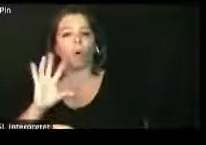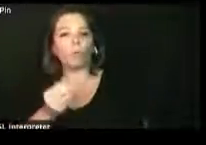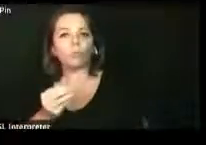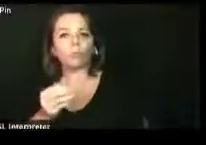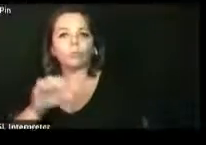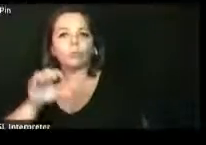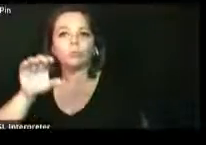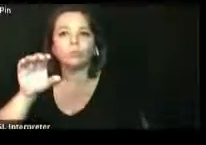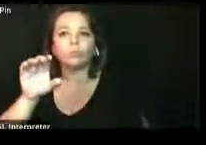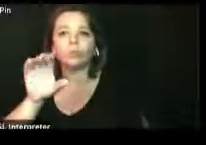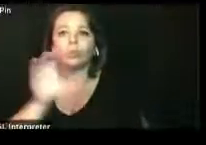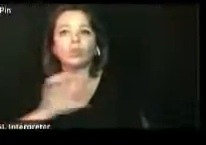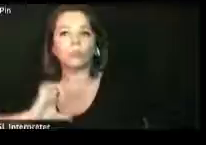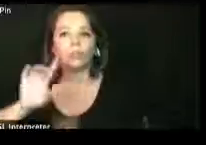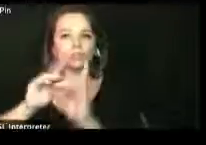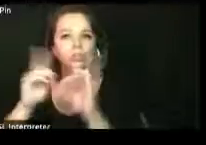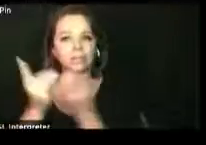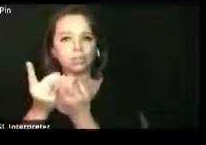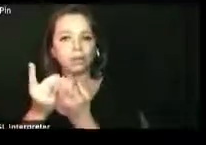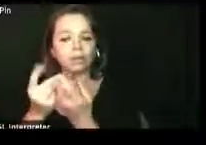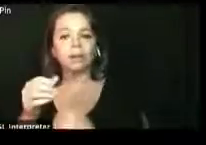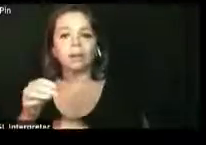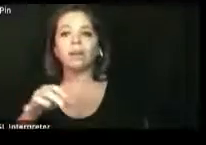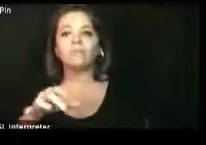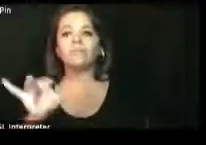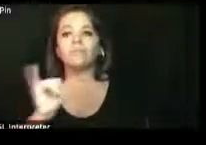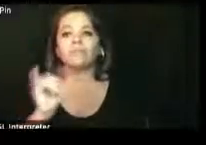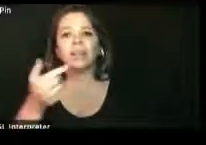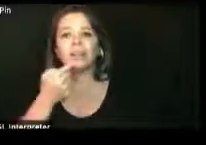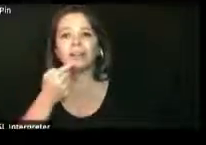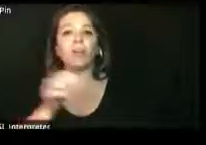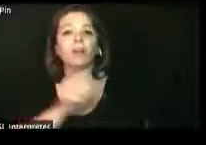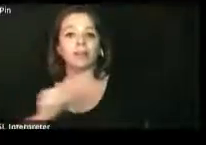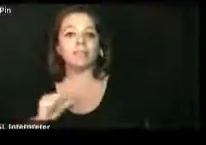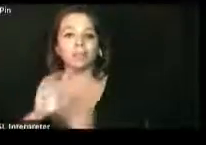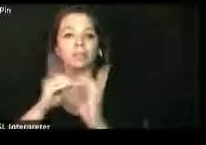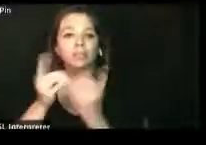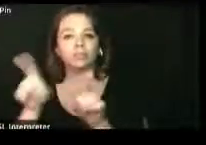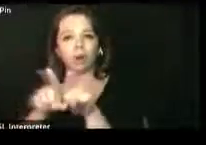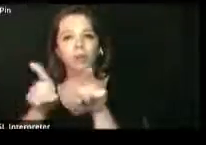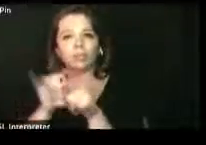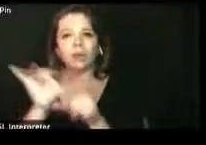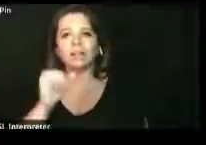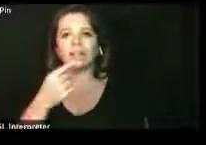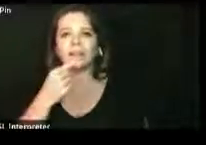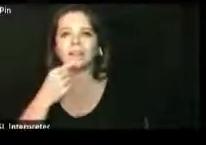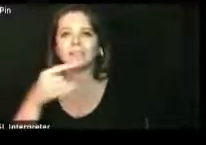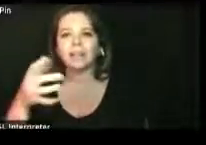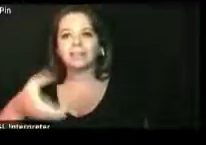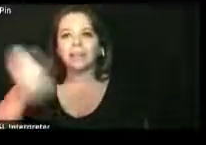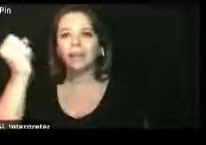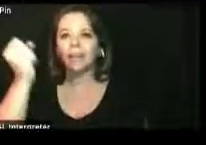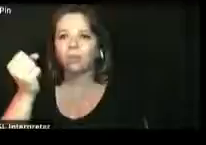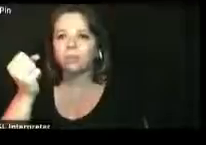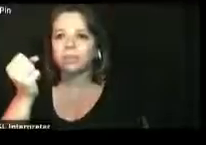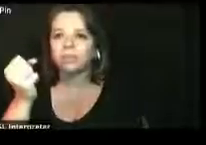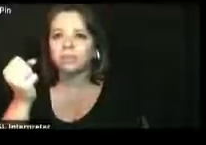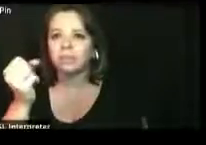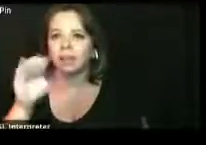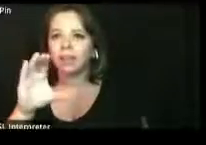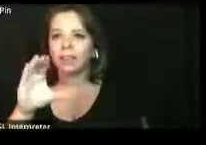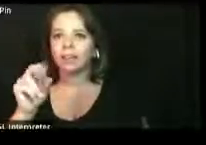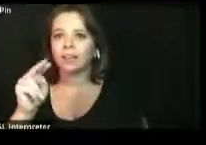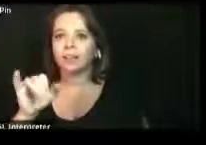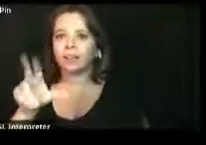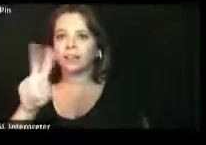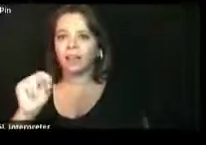And as I said before, take Bell Canyon out because the only way they're landlocked, they're landlocked